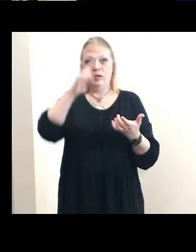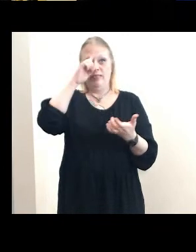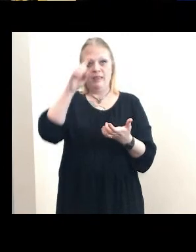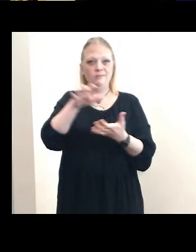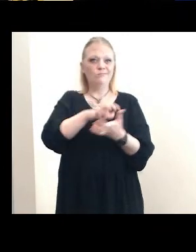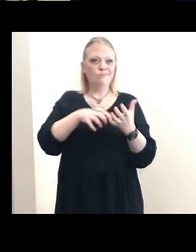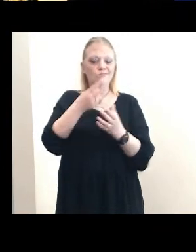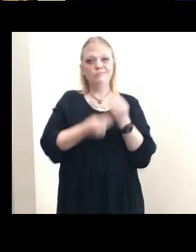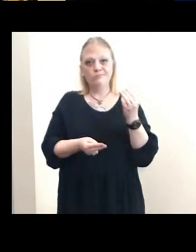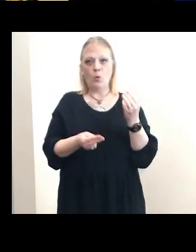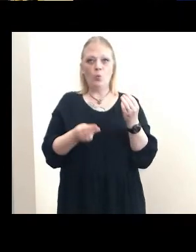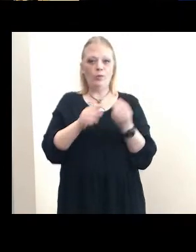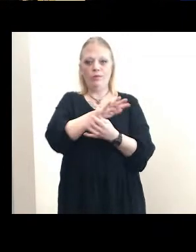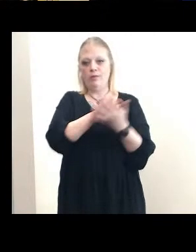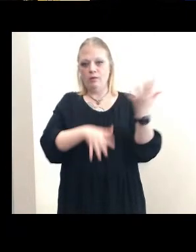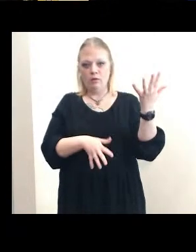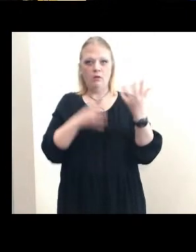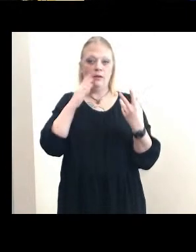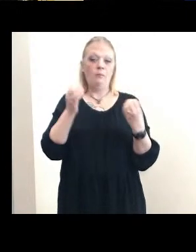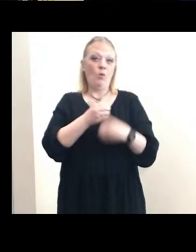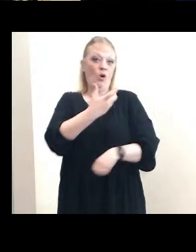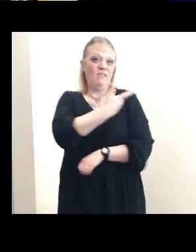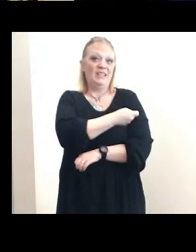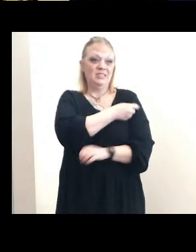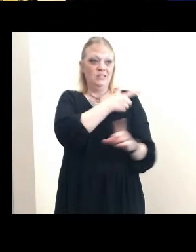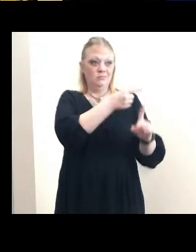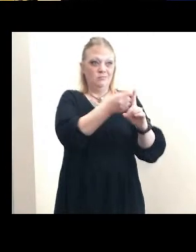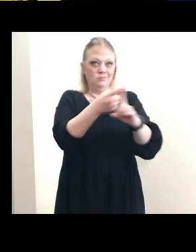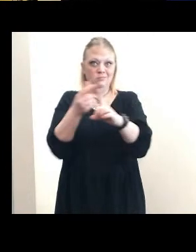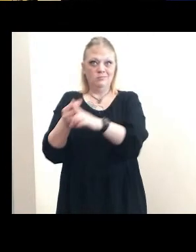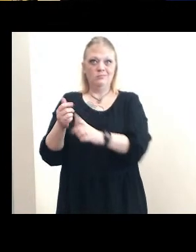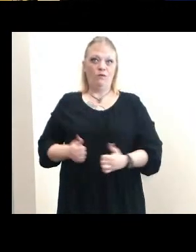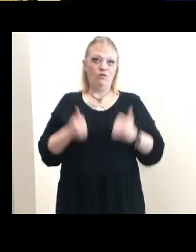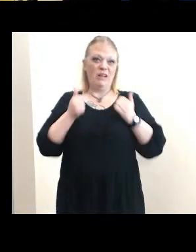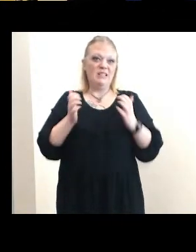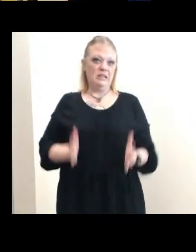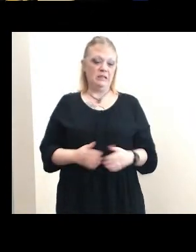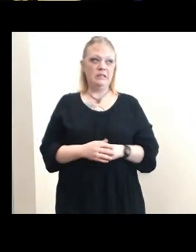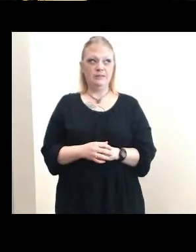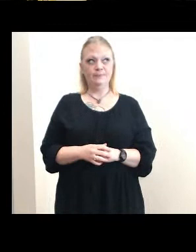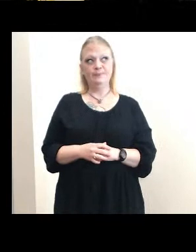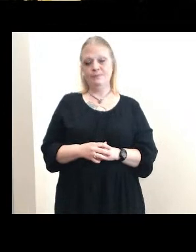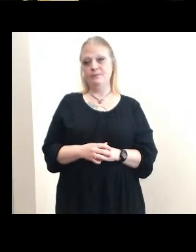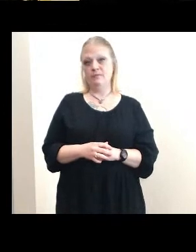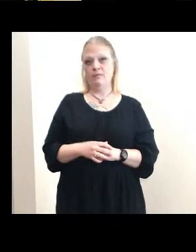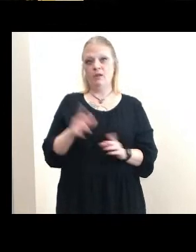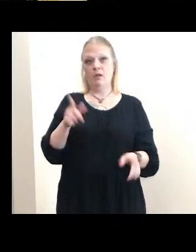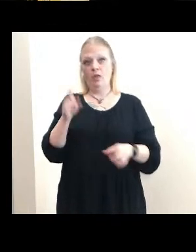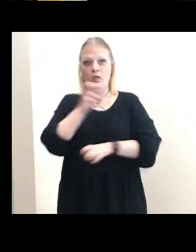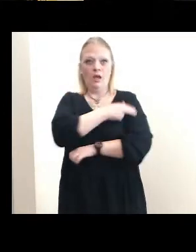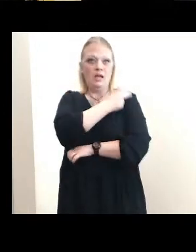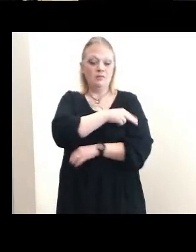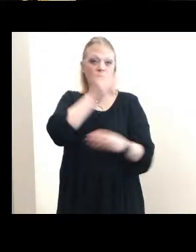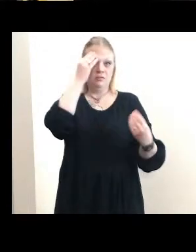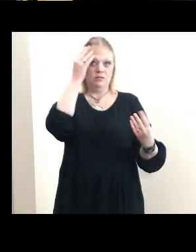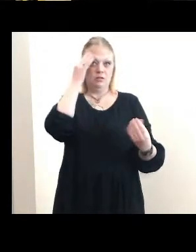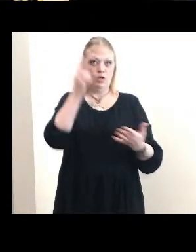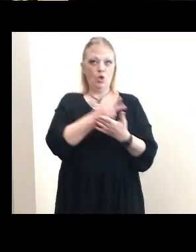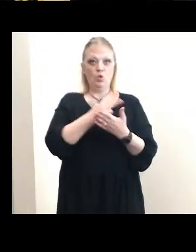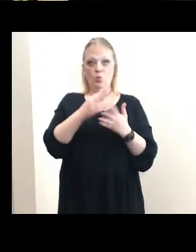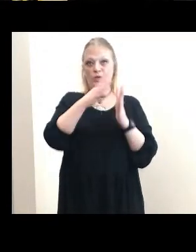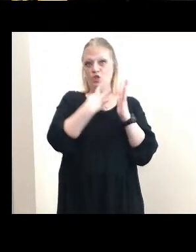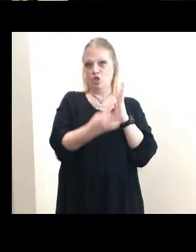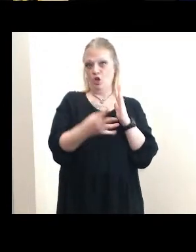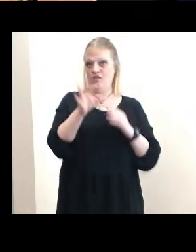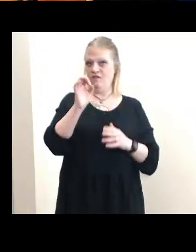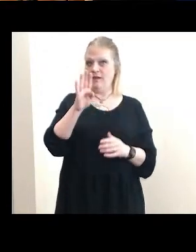combination of a number of factors, including more vaccines getting into the arms of residents. Hospitalization data, the 2-week chart from